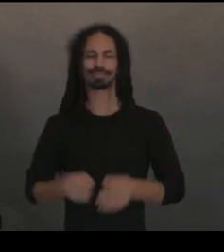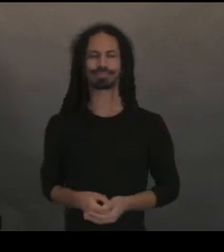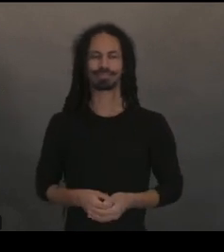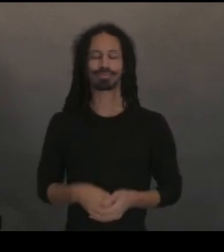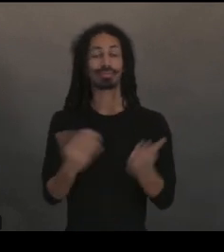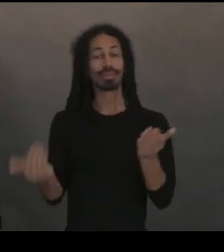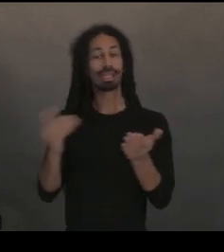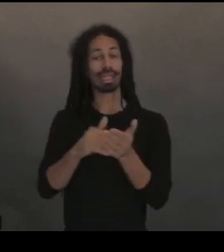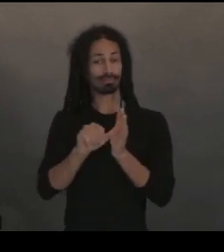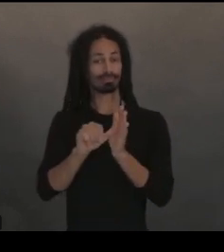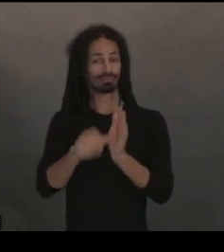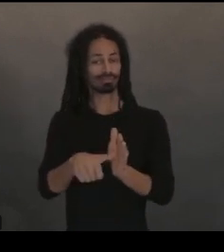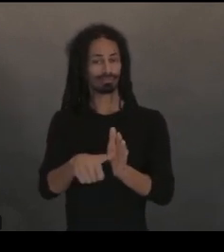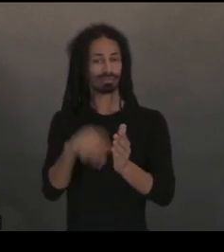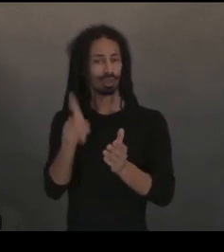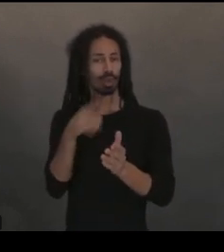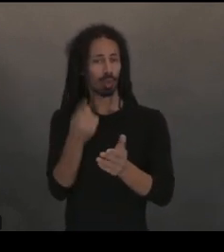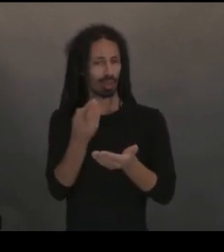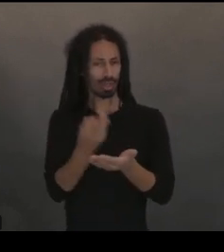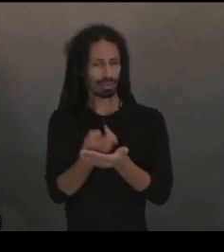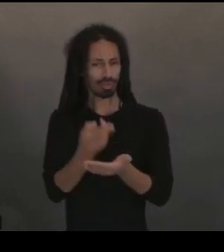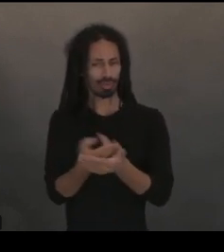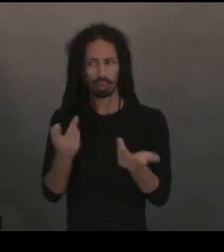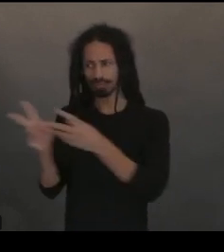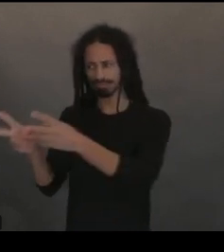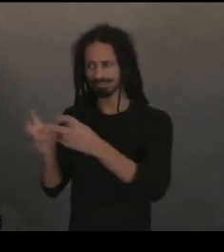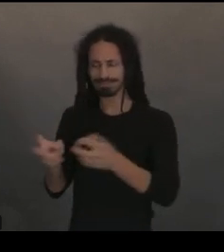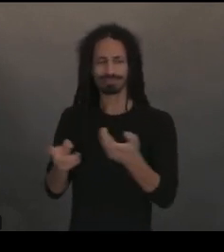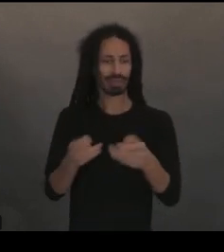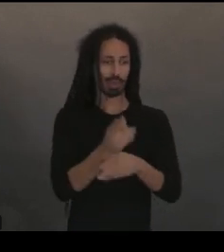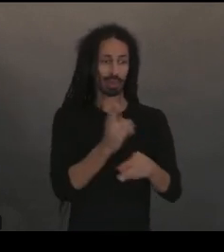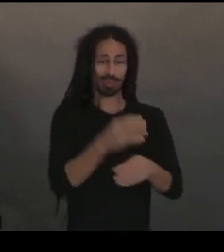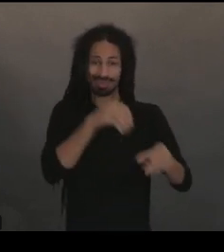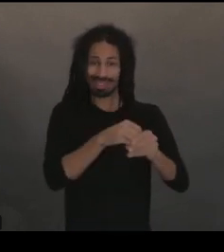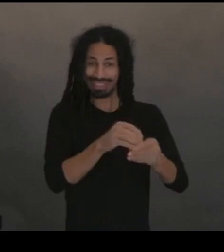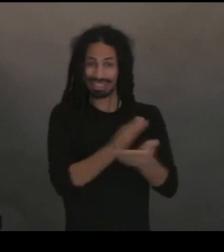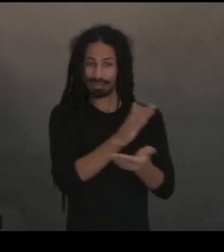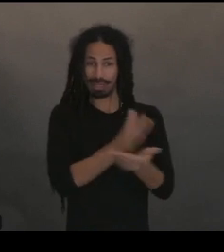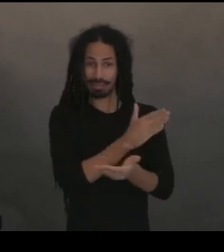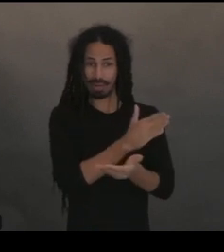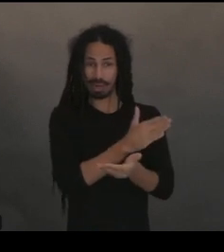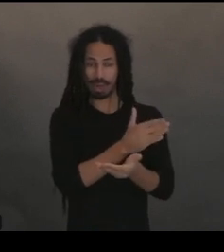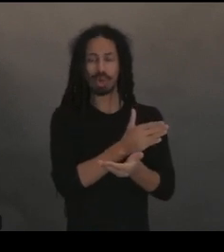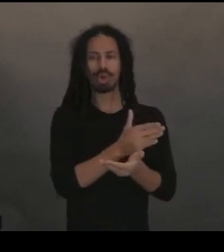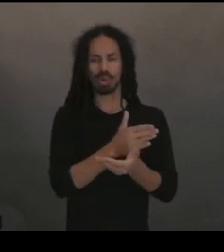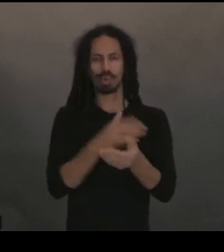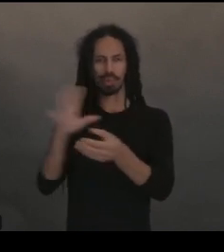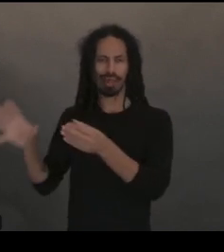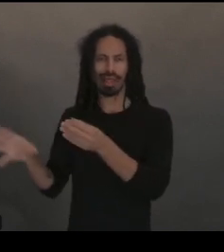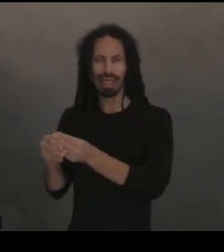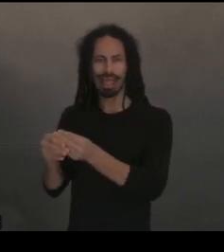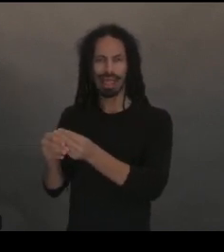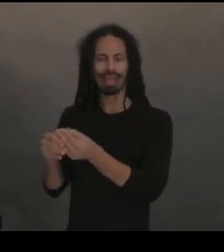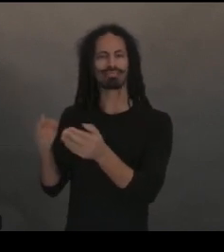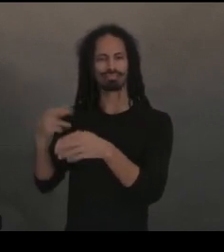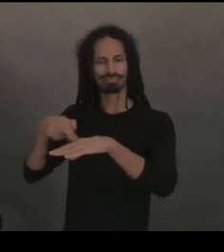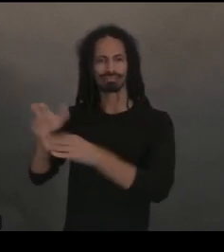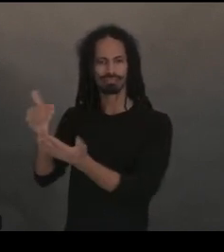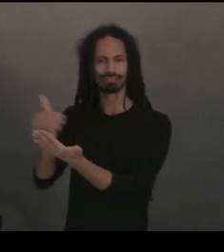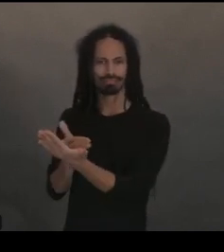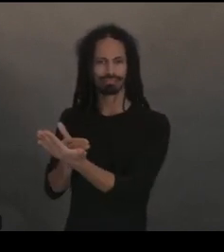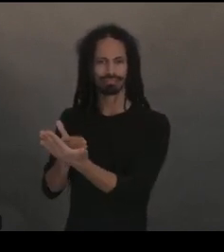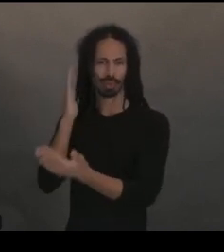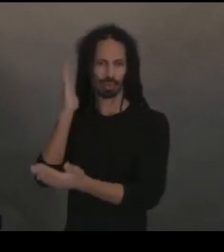only sources that were used in your paper are going to be in your reference list.